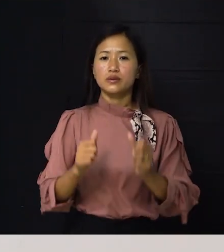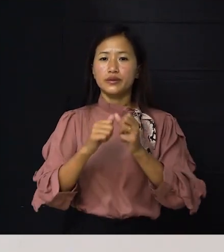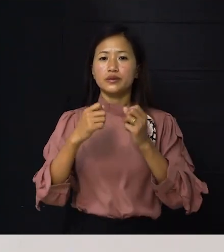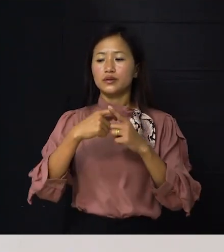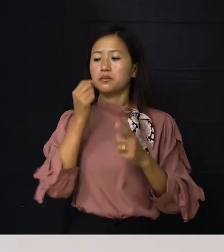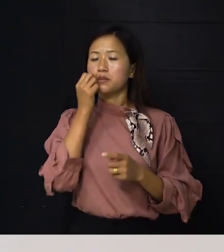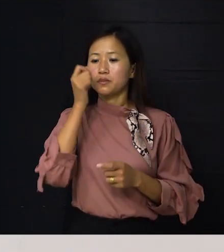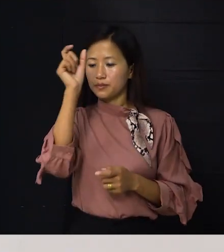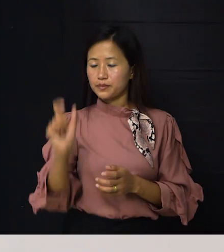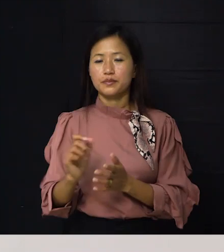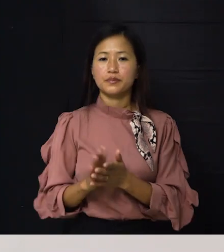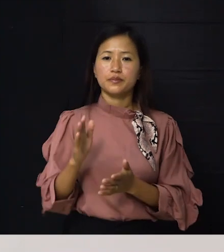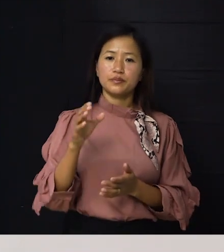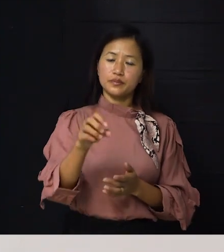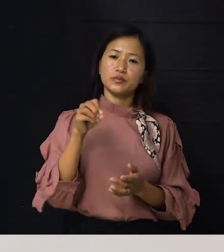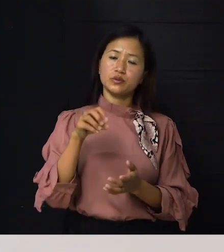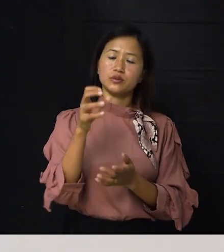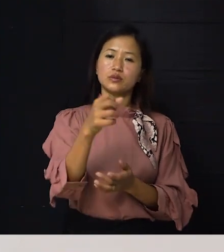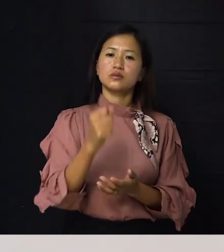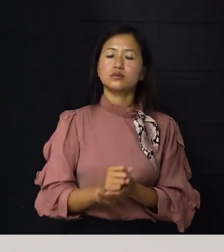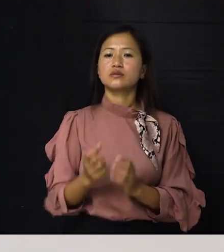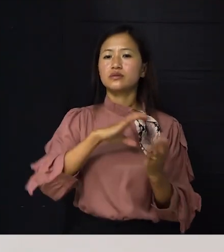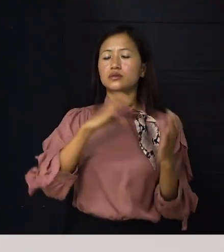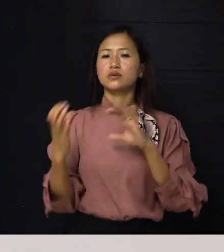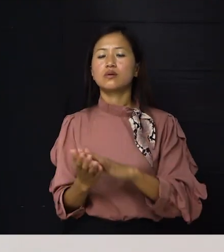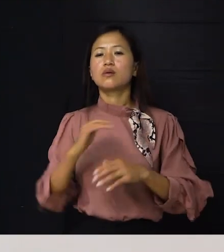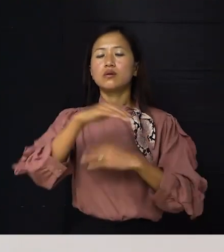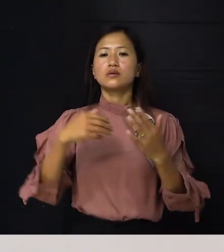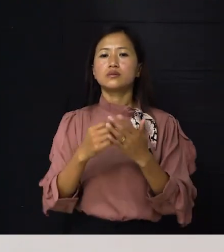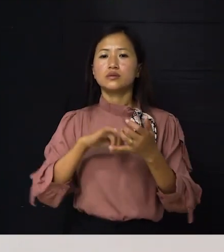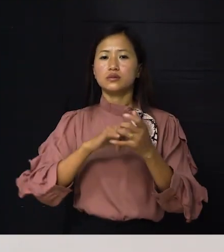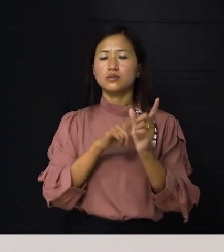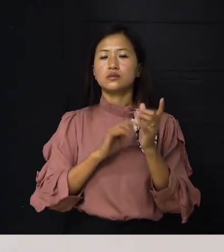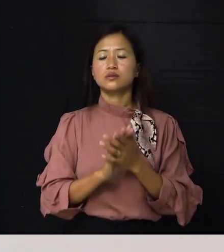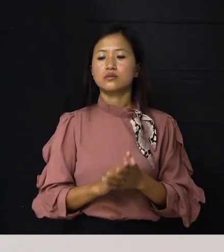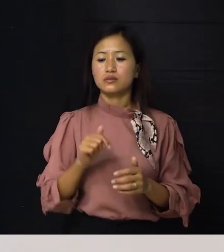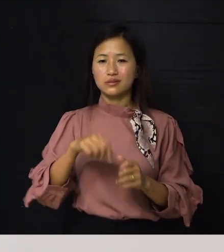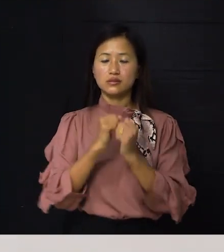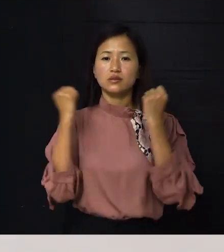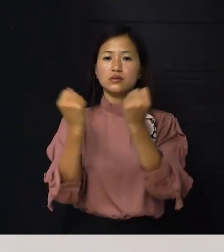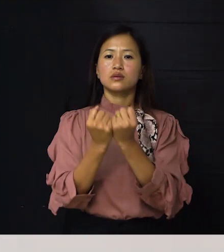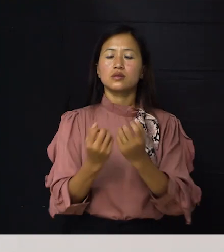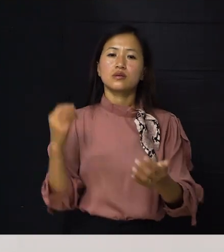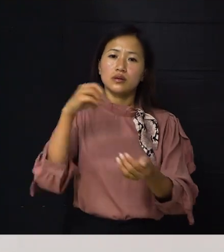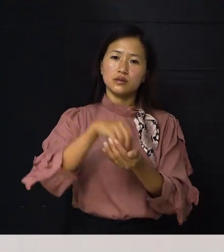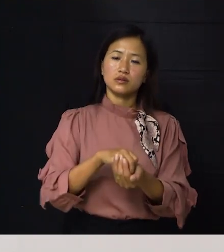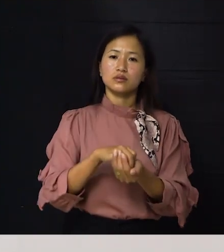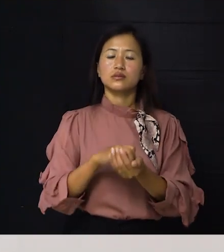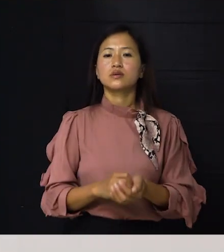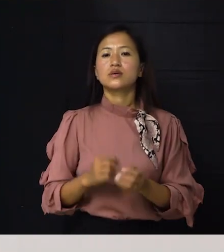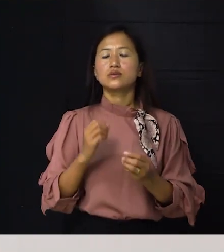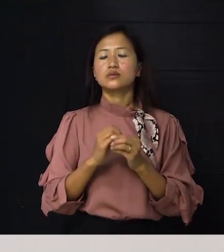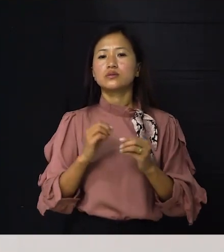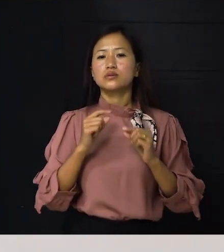Akbar, when he took control of the Mughal Empire, he changed all the systems and all the norms in society, and that added to the